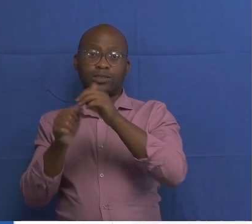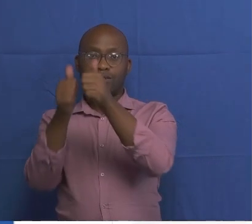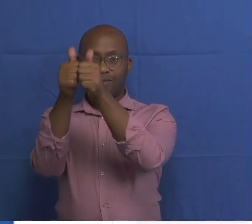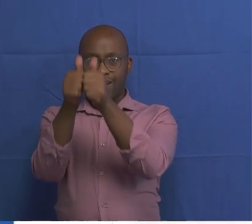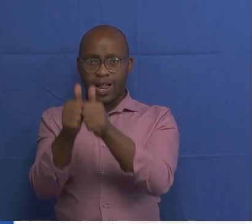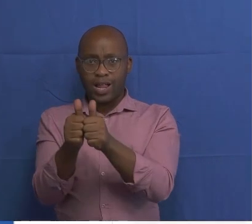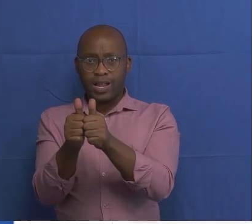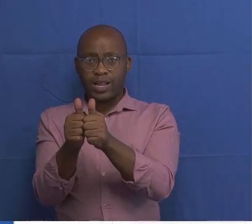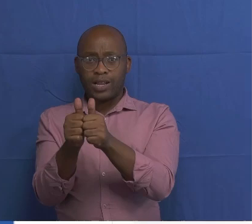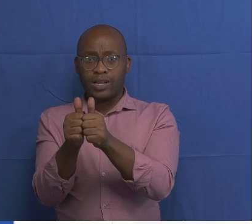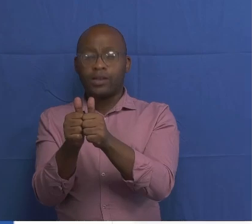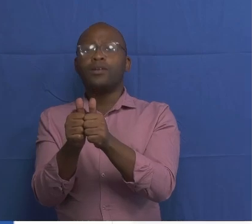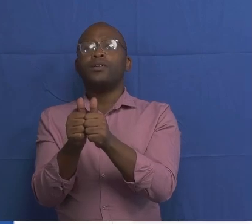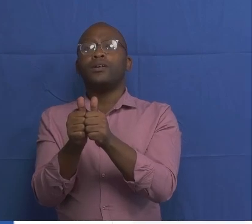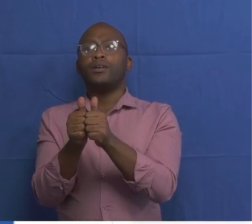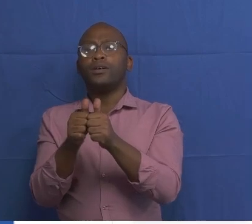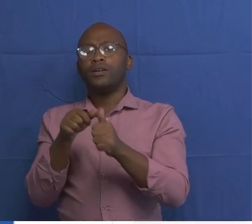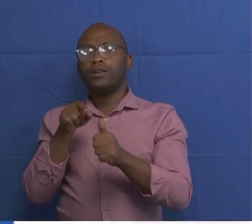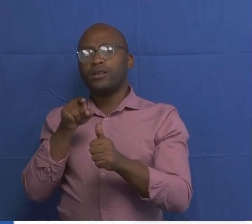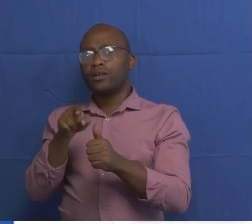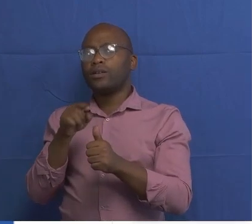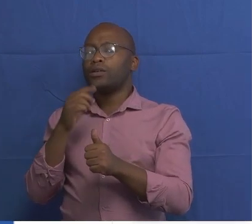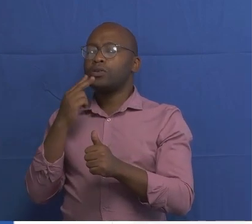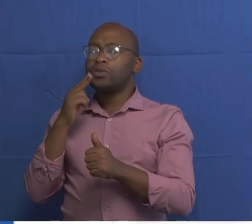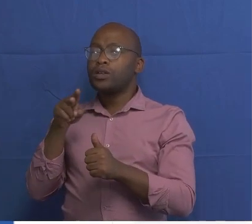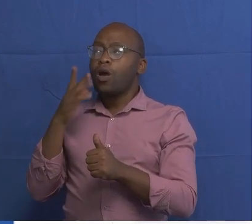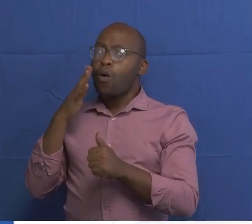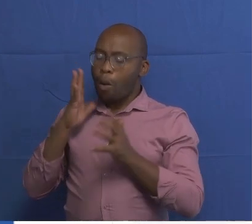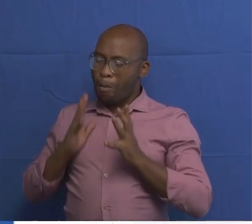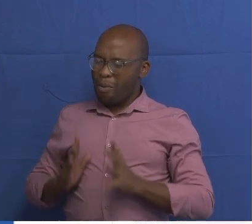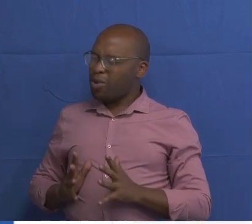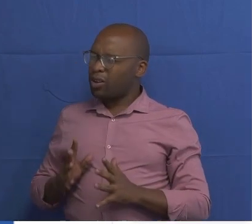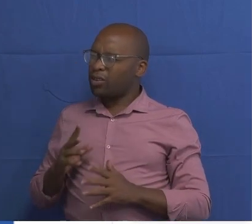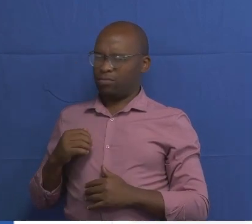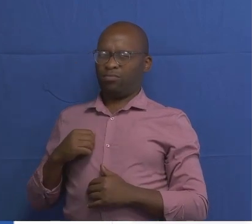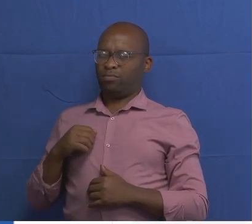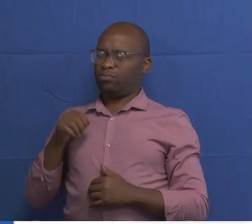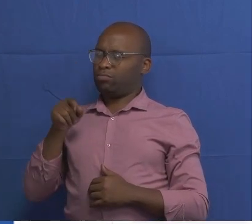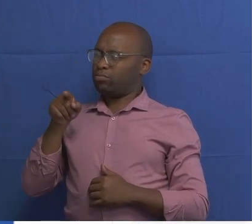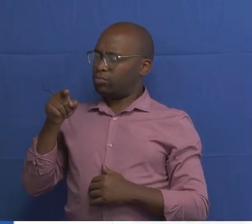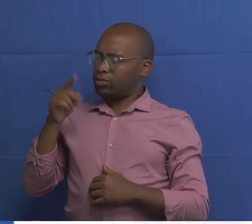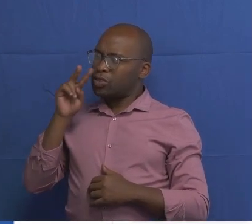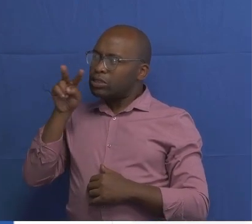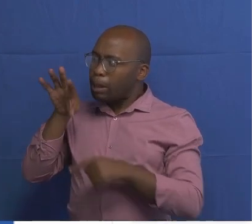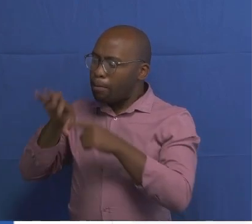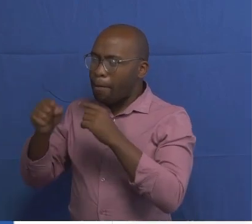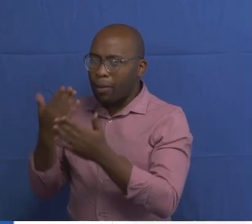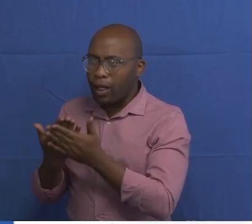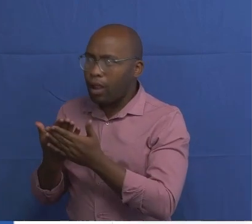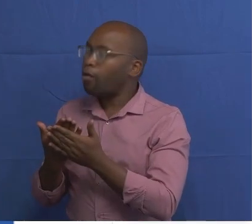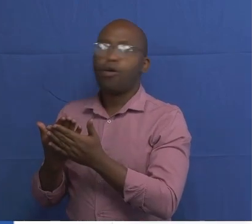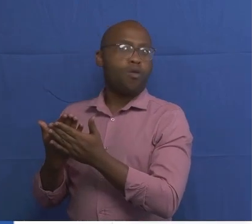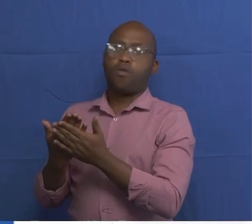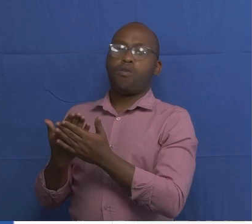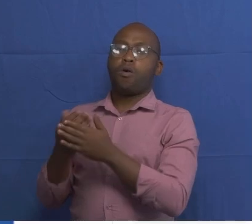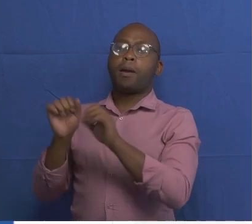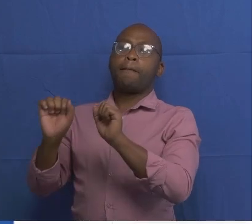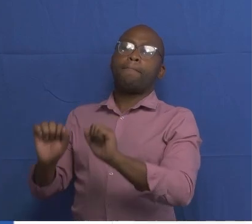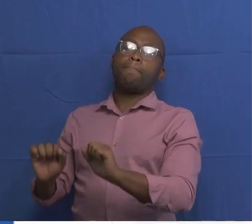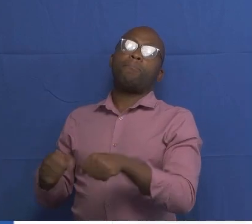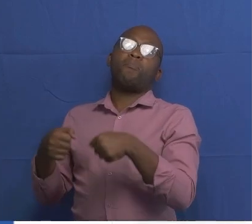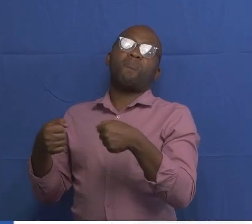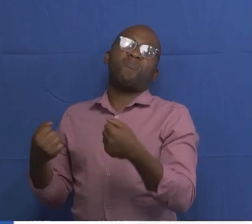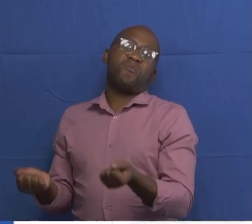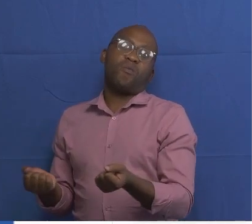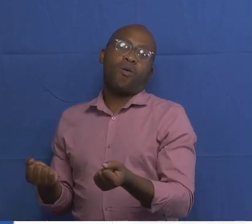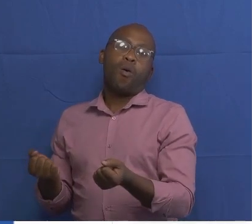is masked in the phenotype when it is found in the heterozygous condition. So it means it is only expressed